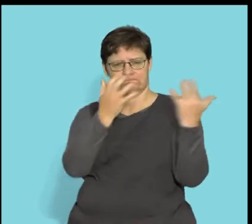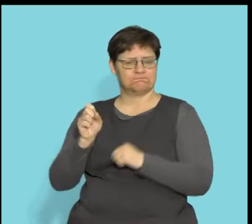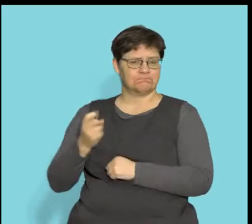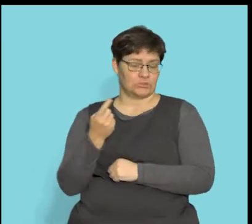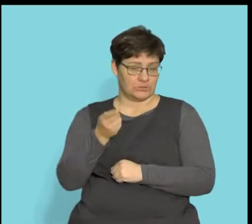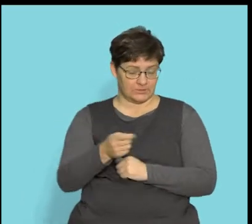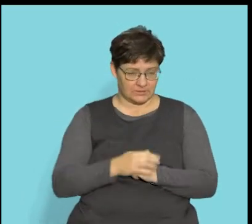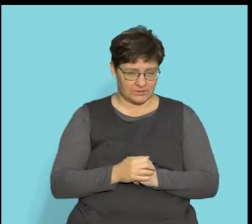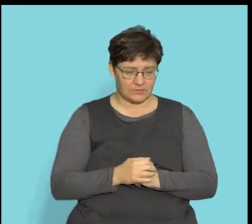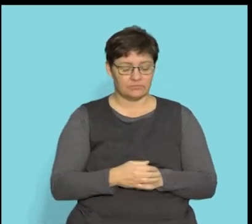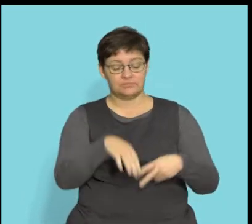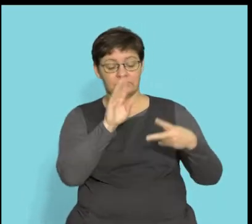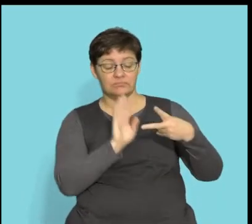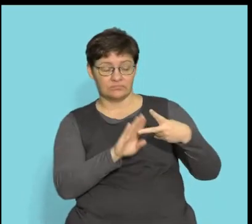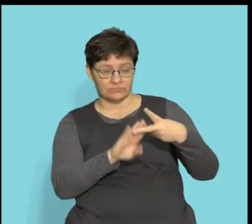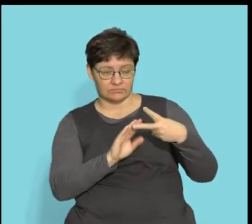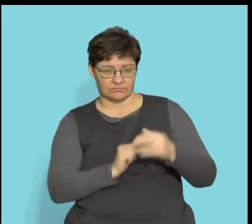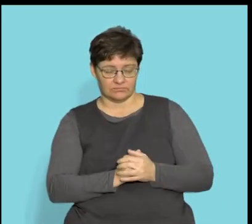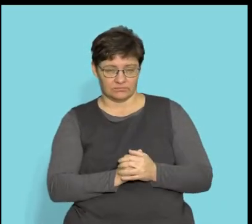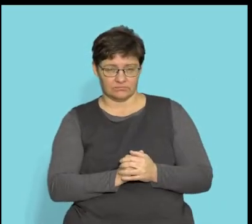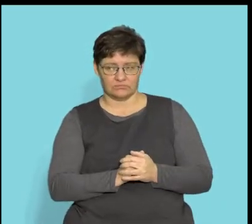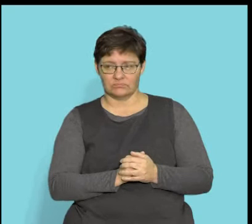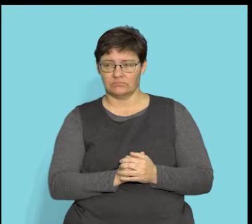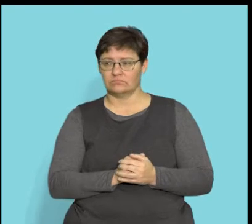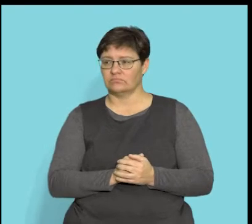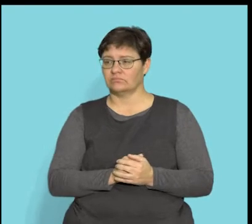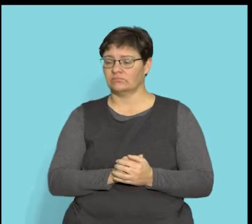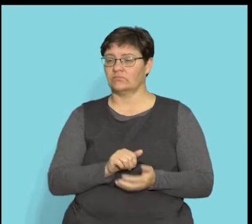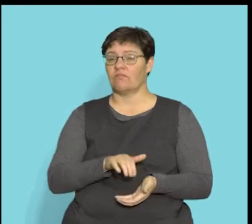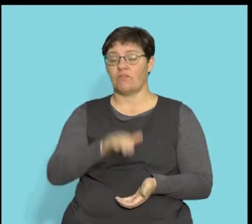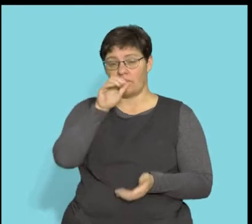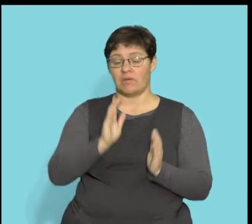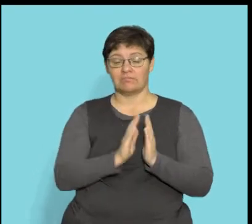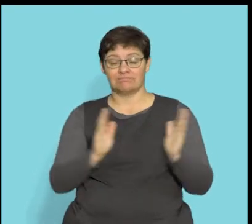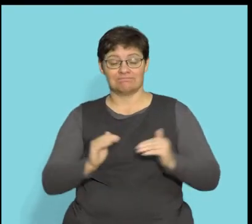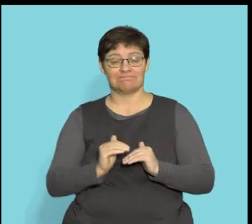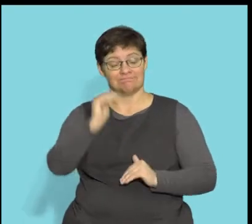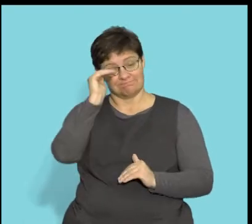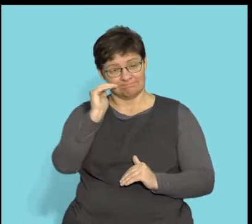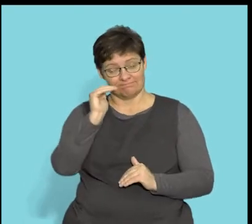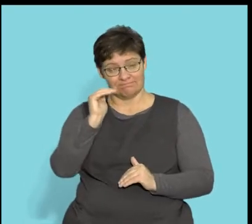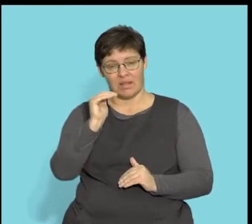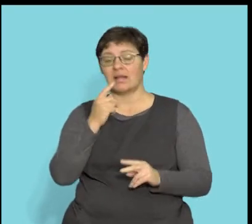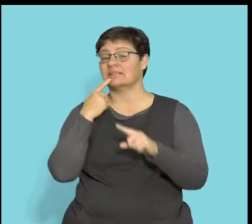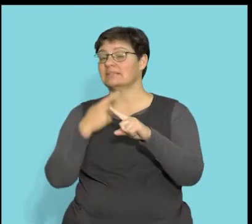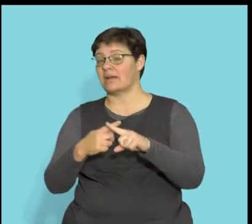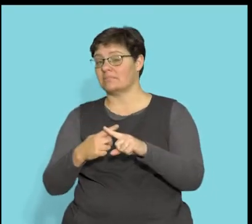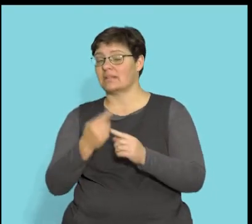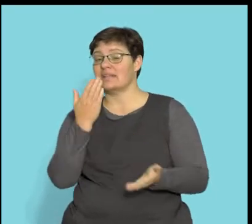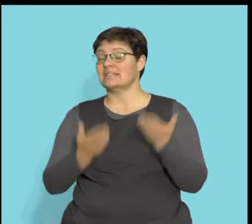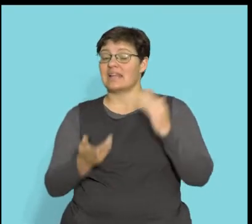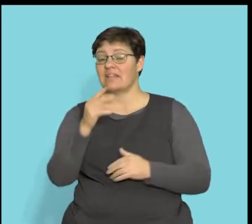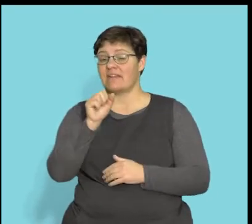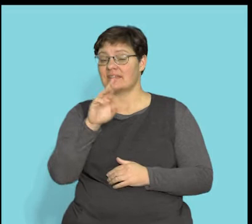prism. Then we're going to calculate the volume of the rectangular prism if the length, height, and breadth are multiplied by a